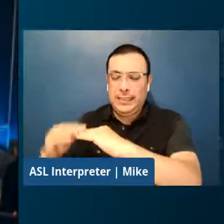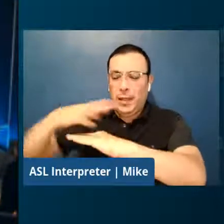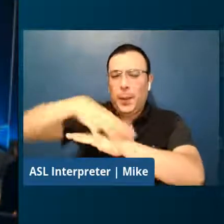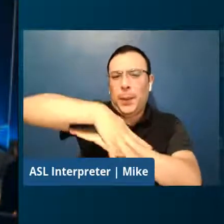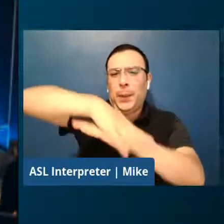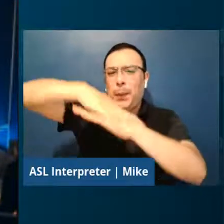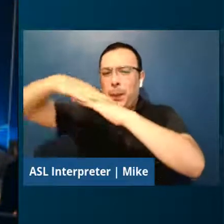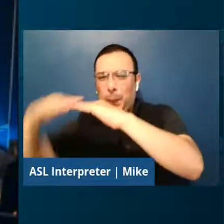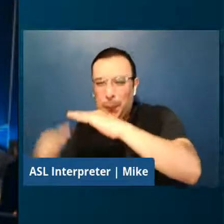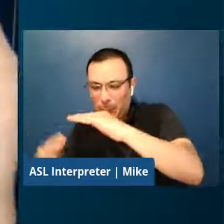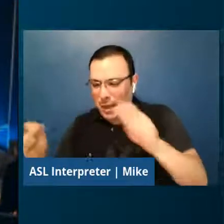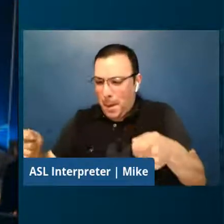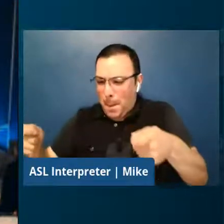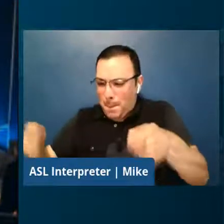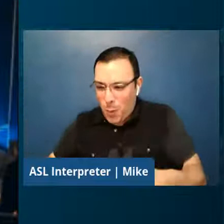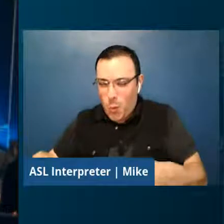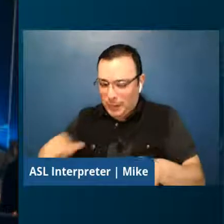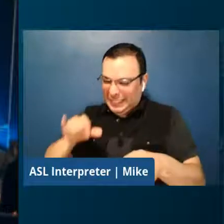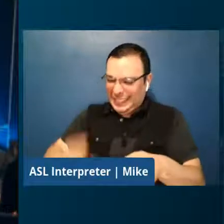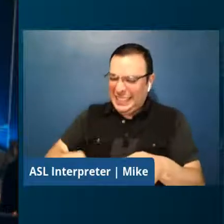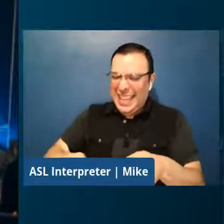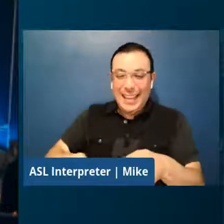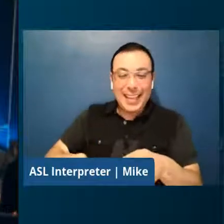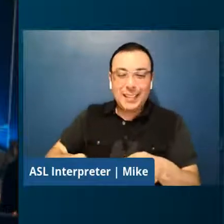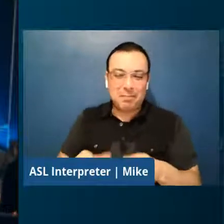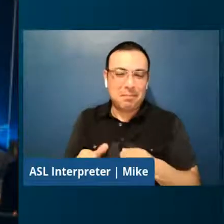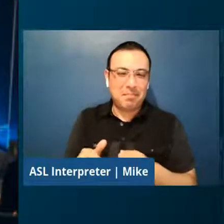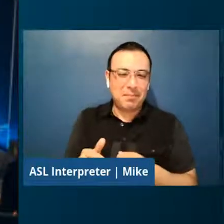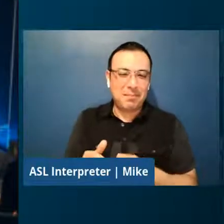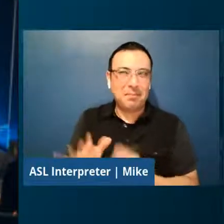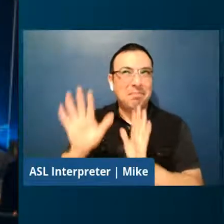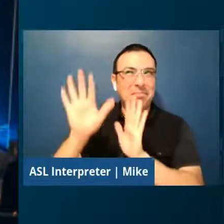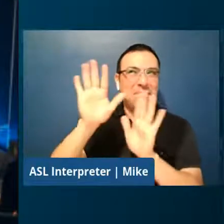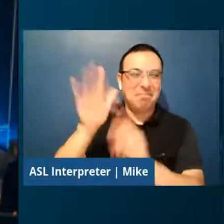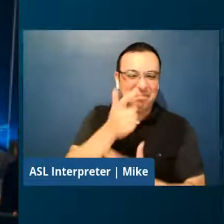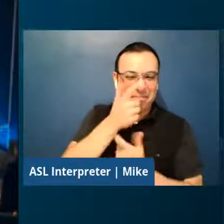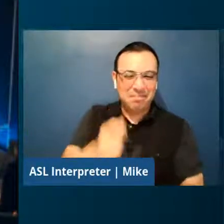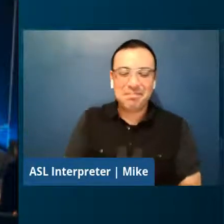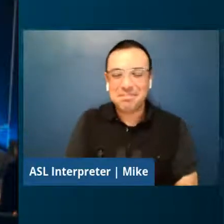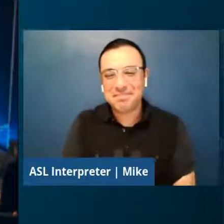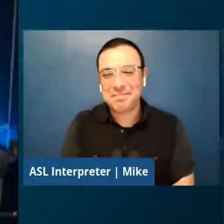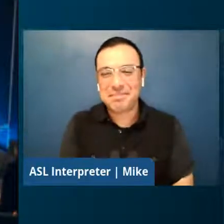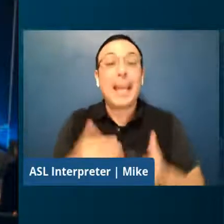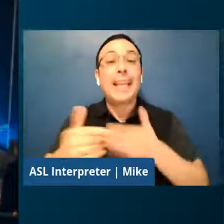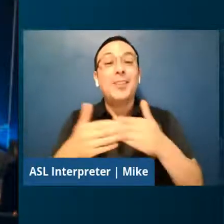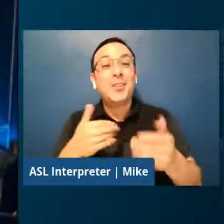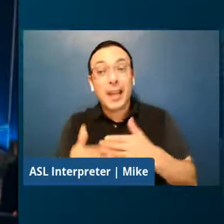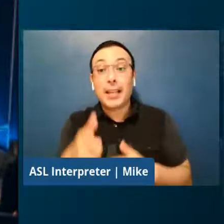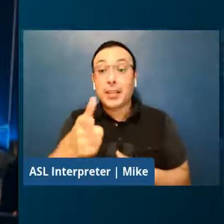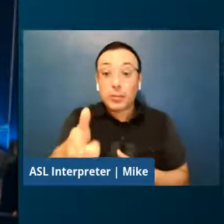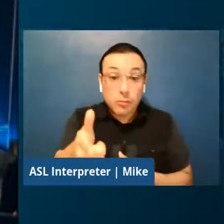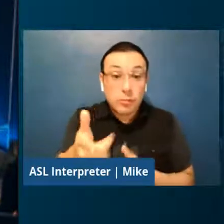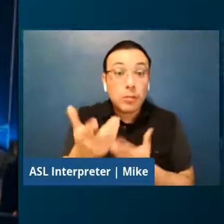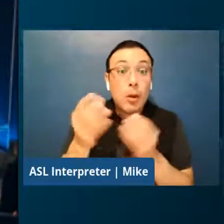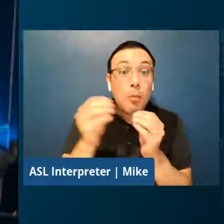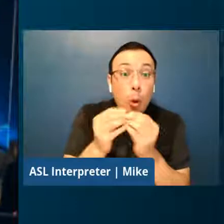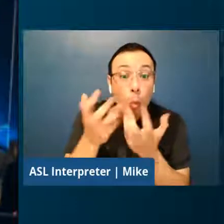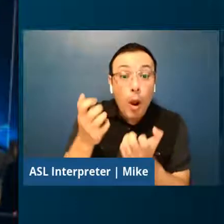that's a great question. Well, everyone, if you've got any other questions about our programs, you can reach out to us through our